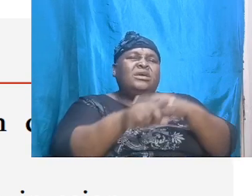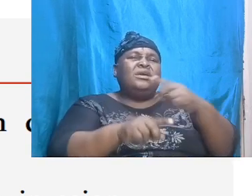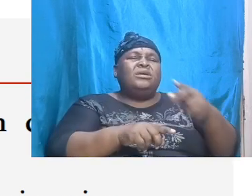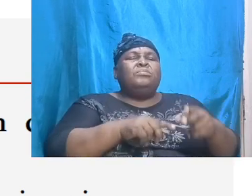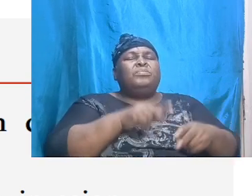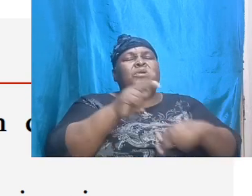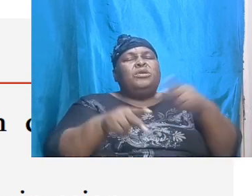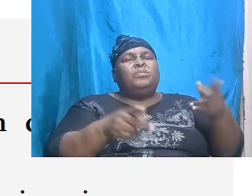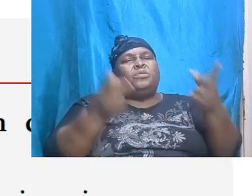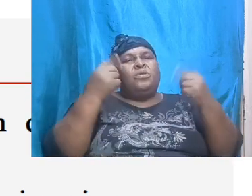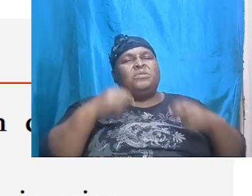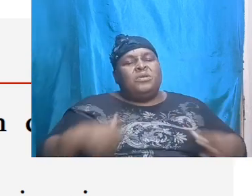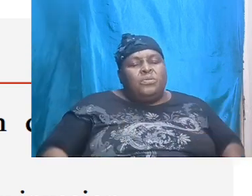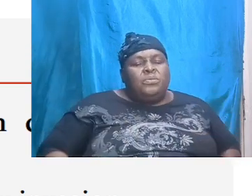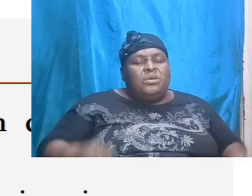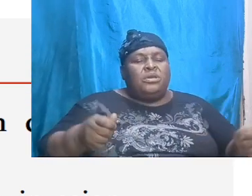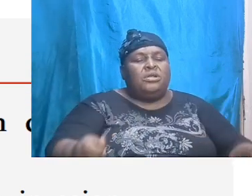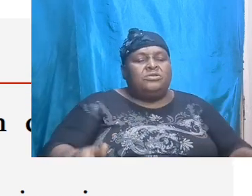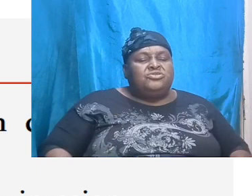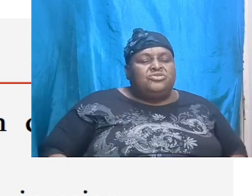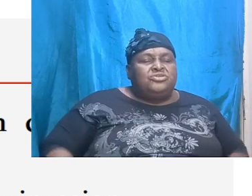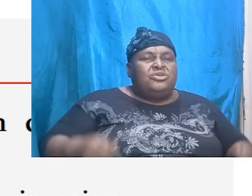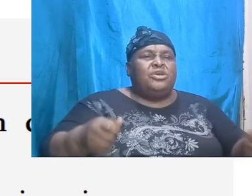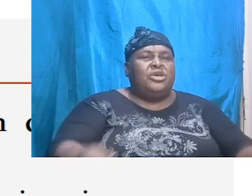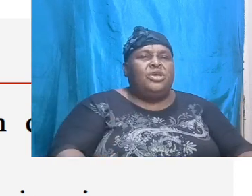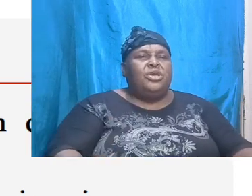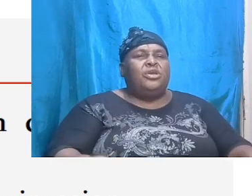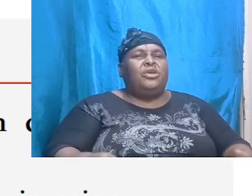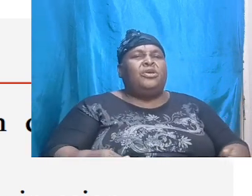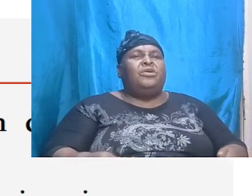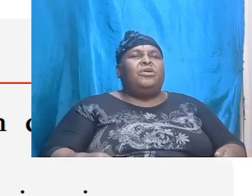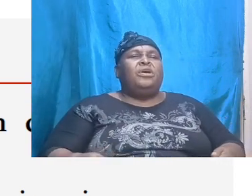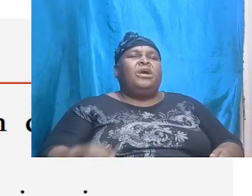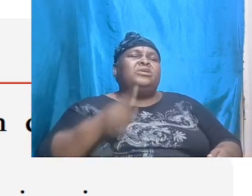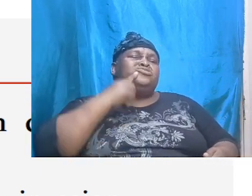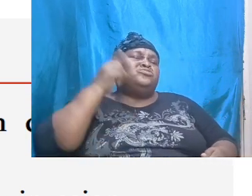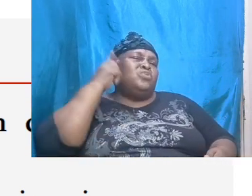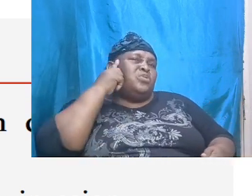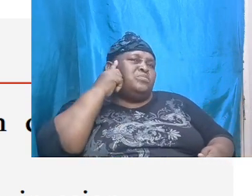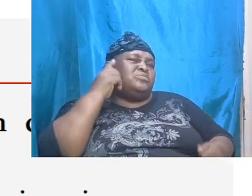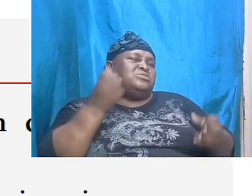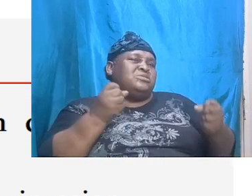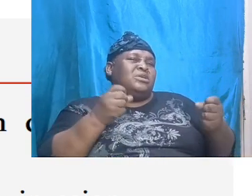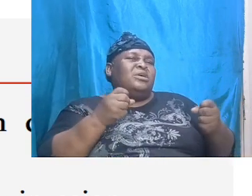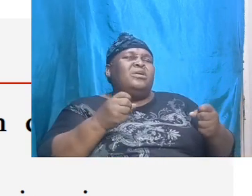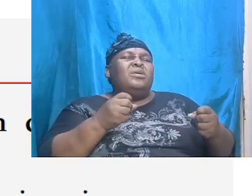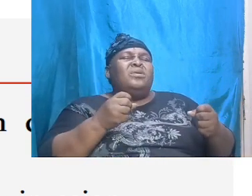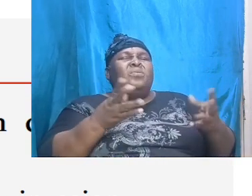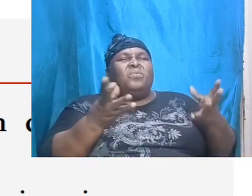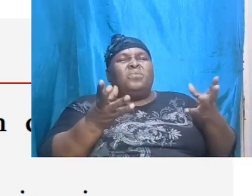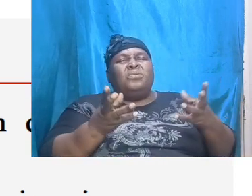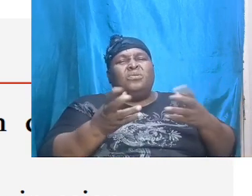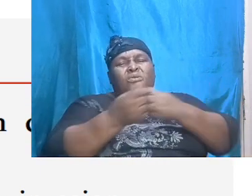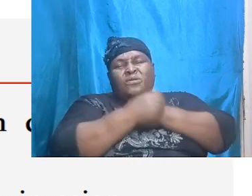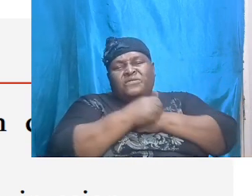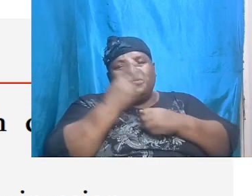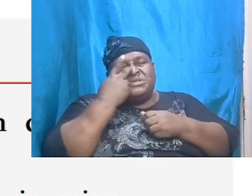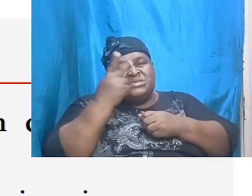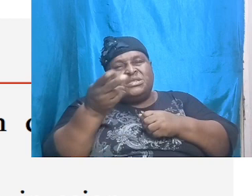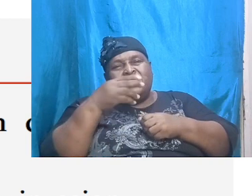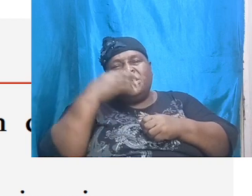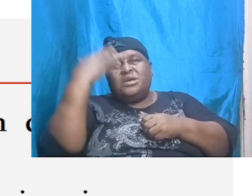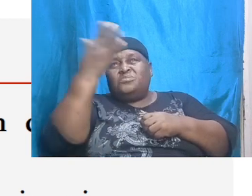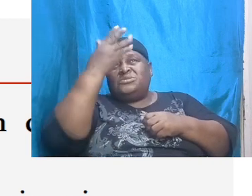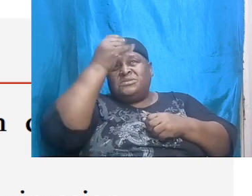the dumb people that we have to sign to. Amen. I would love to see that one day the presence of God is so